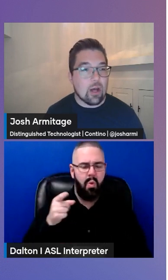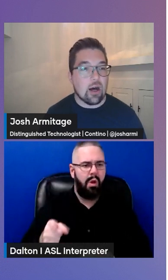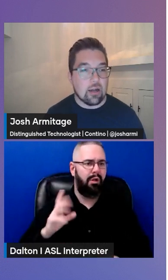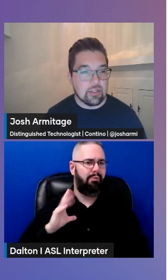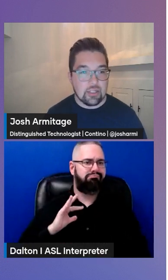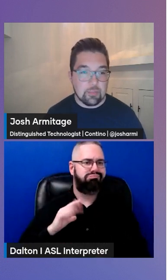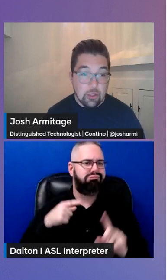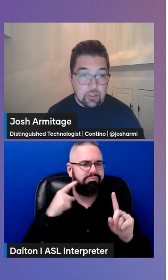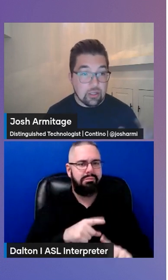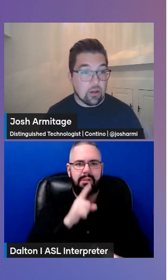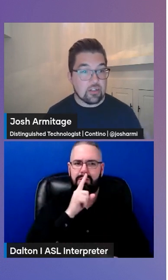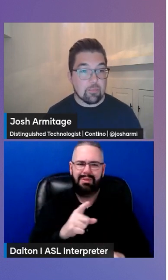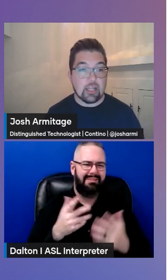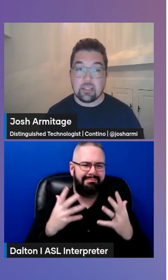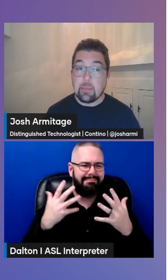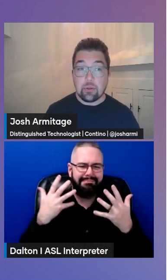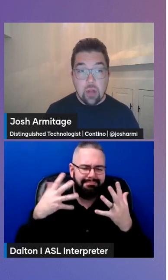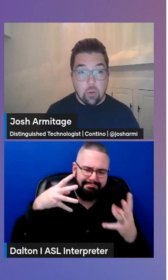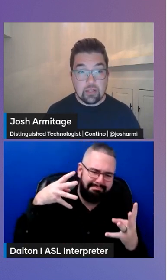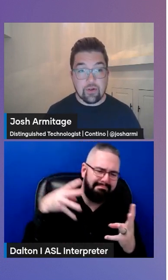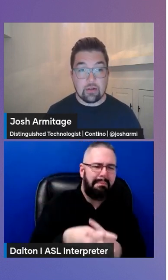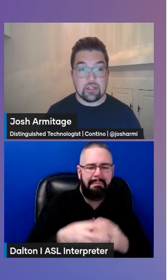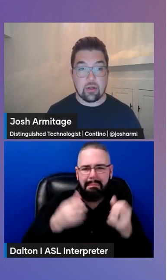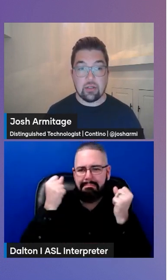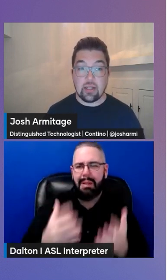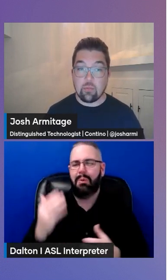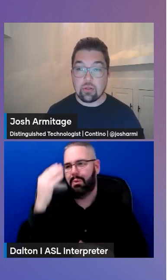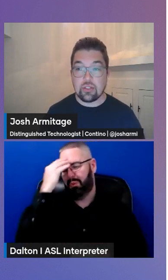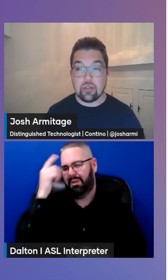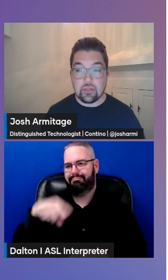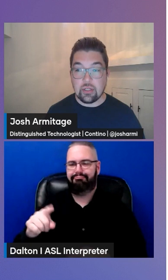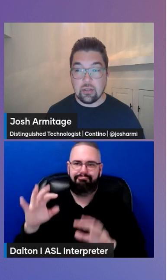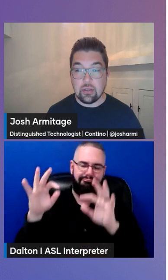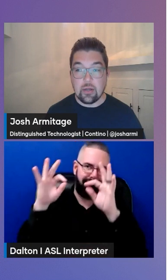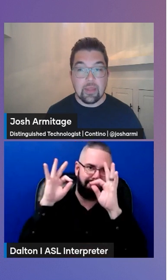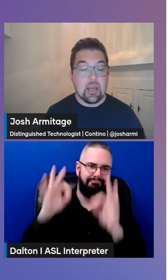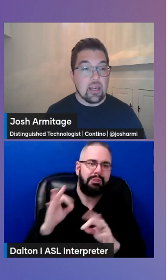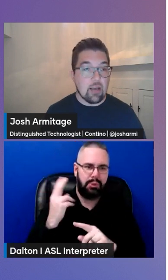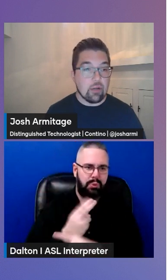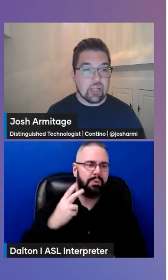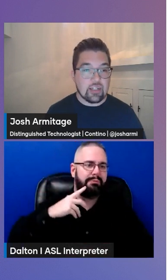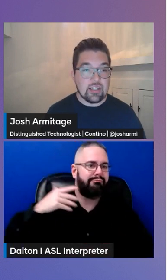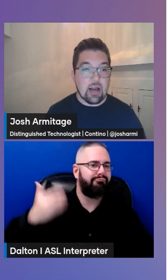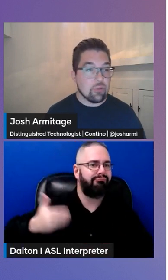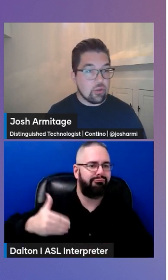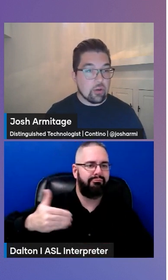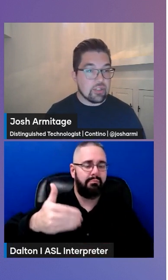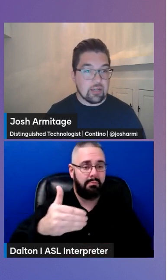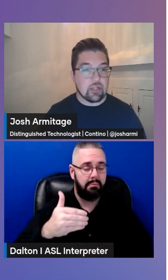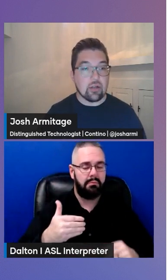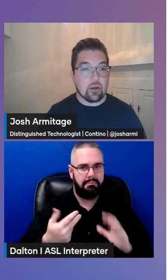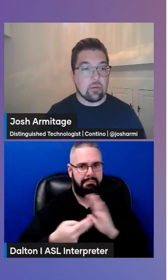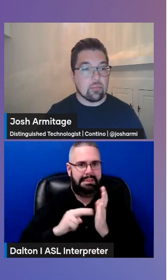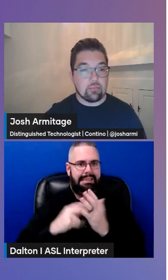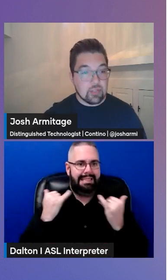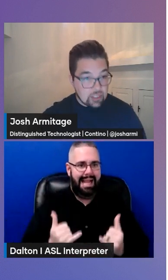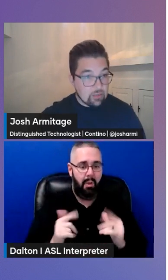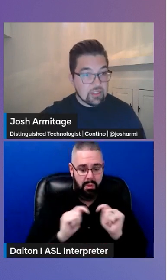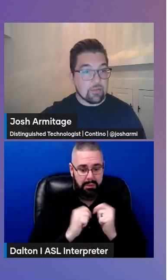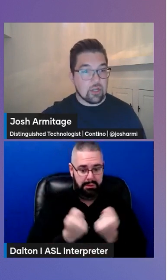battle hardened. It's been used in lots of places. People know it's very solid and they want to use it. In which case now, you know, teams can